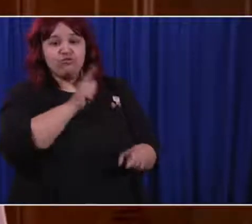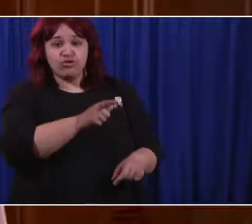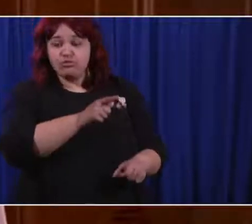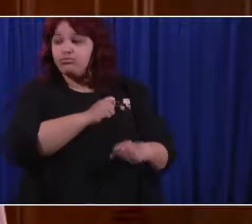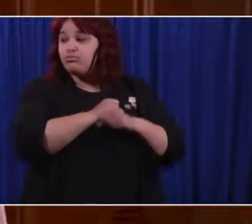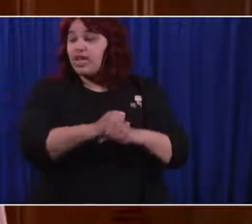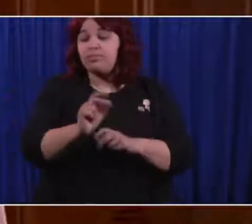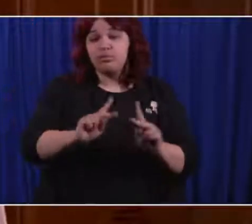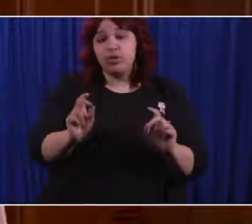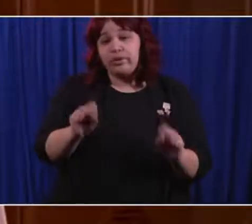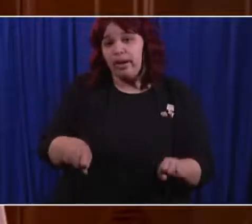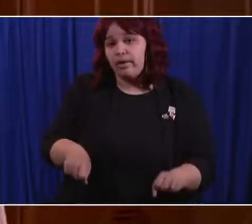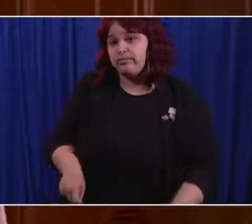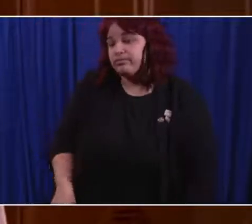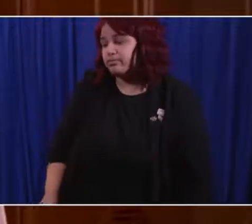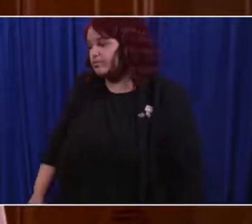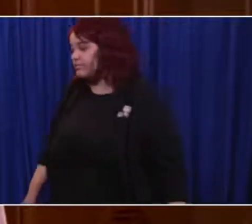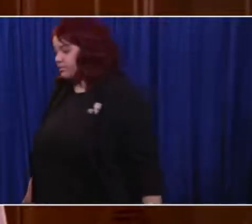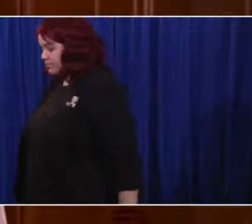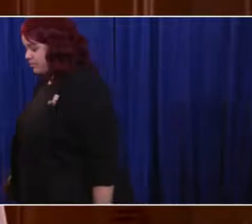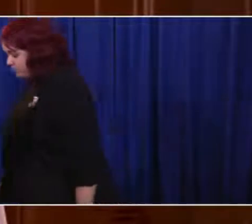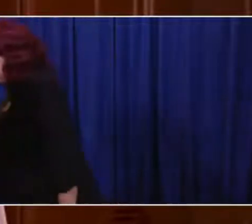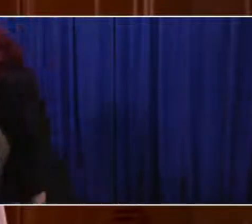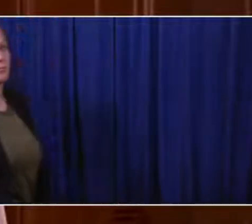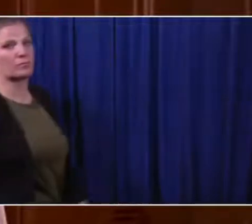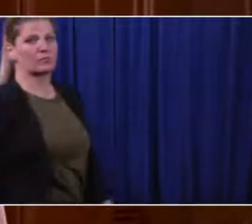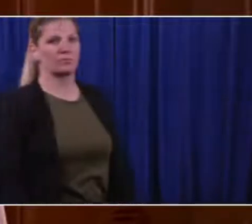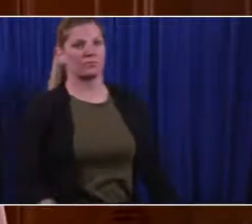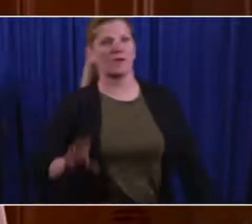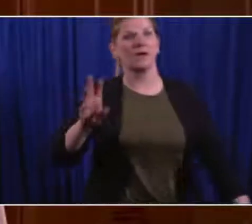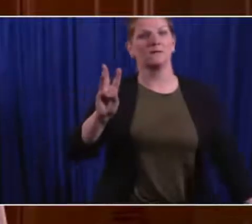Next question is from Nathan Hart at WCPO in Cincinnati.